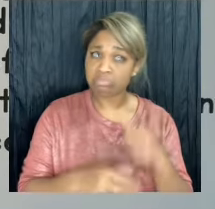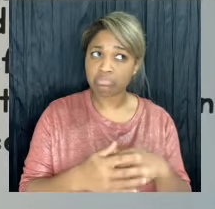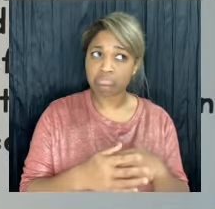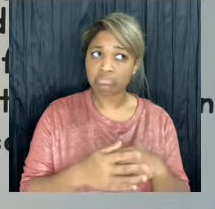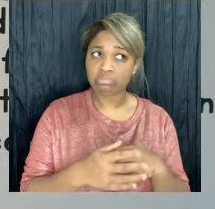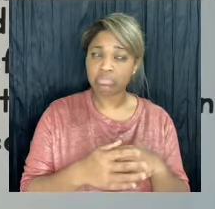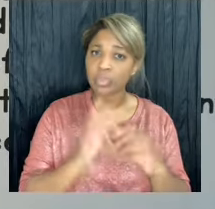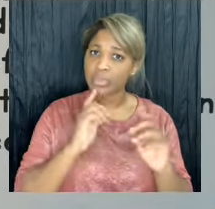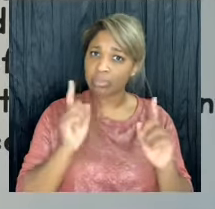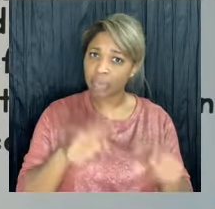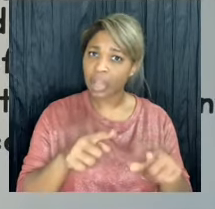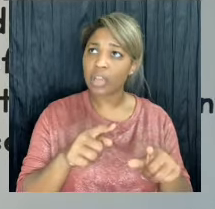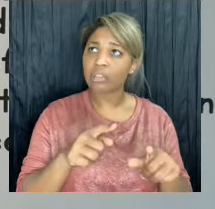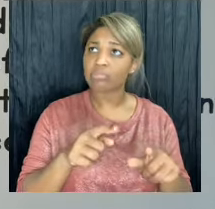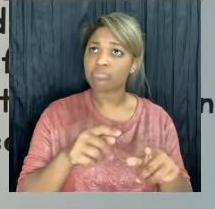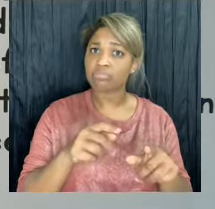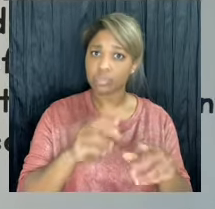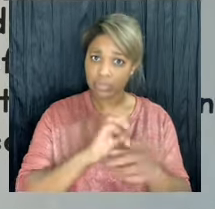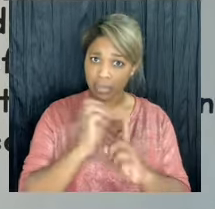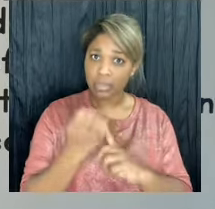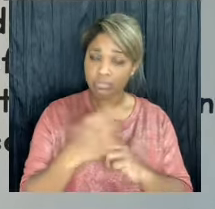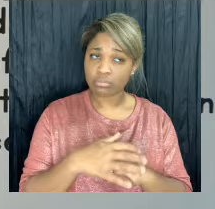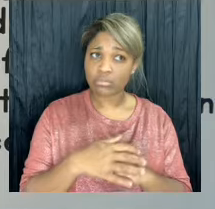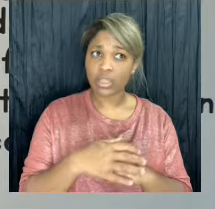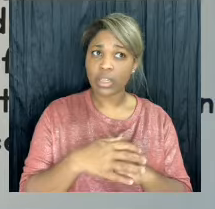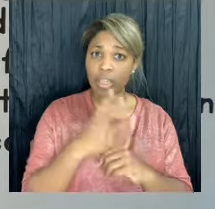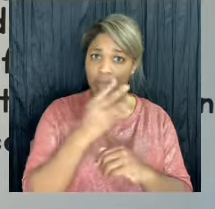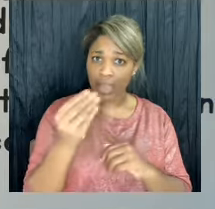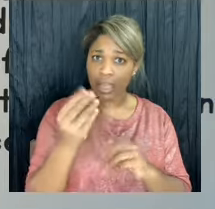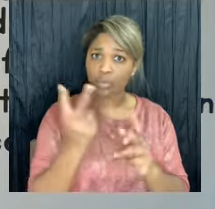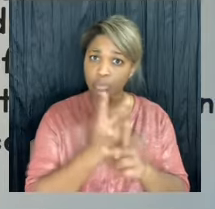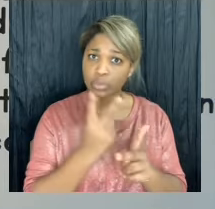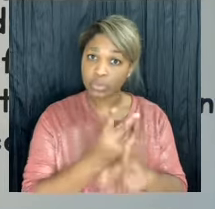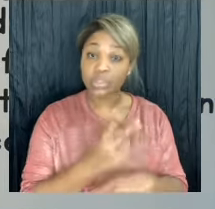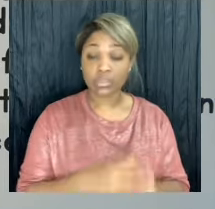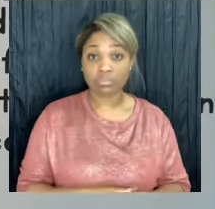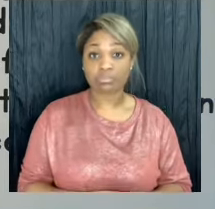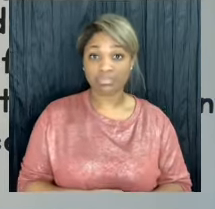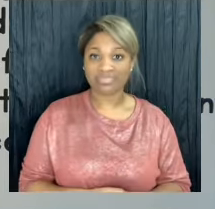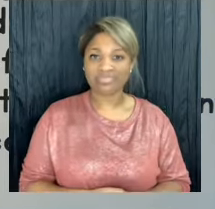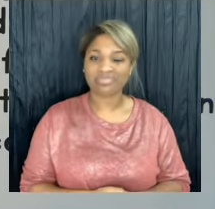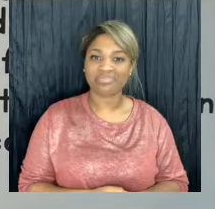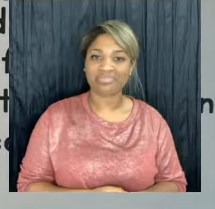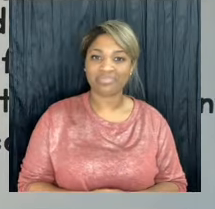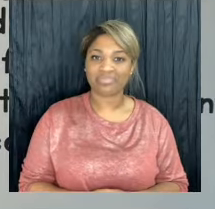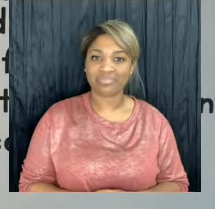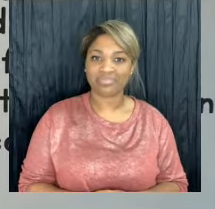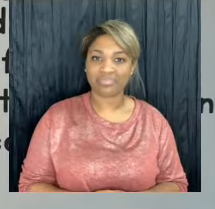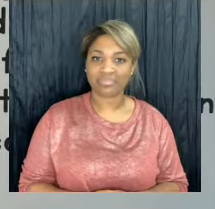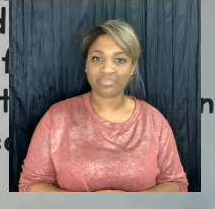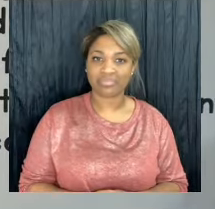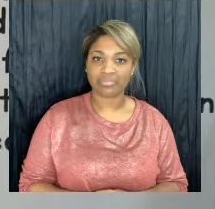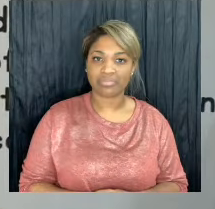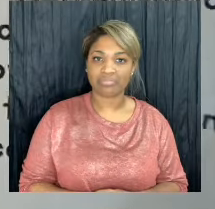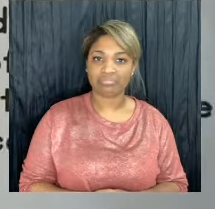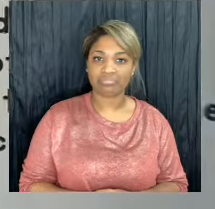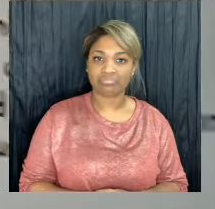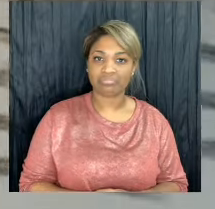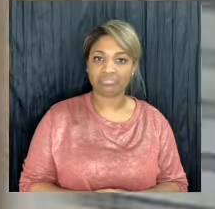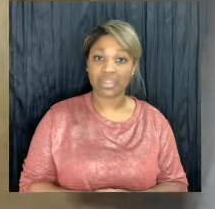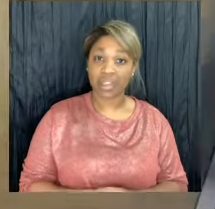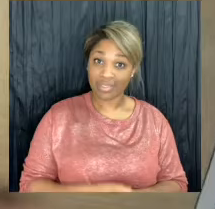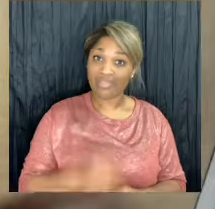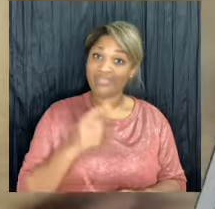respond to the environment, they reproduce. So, those are the